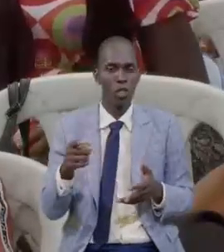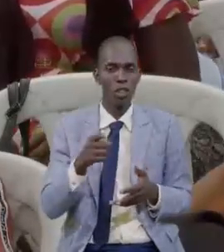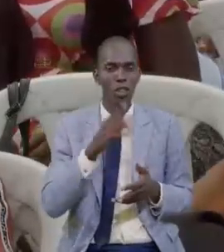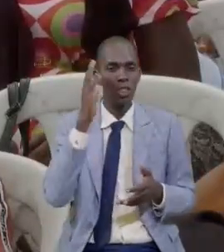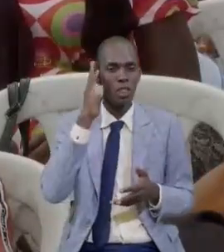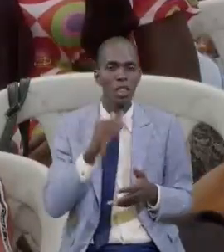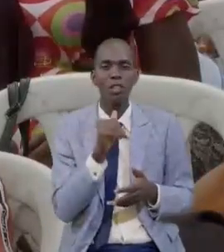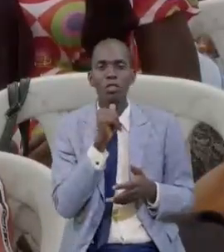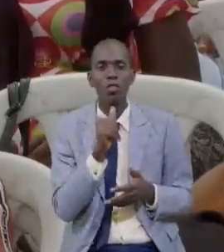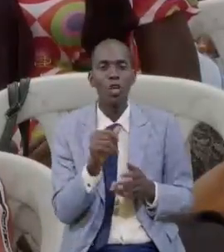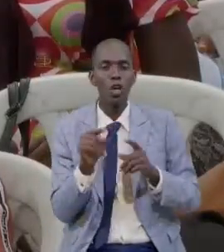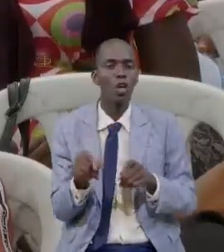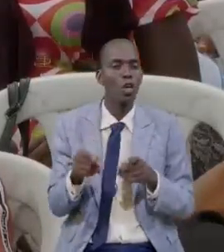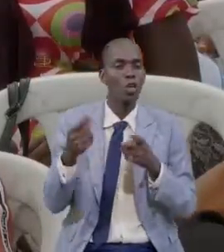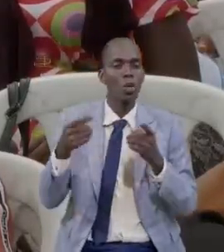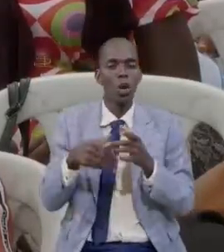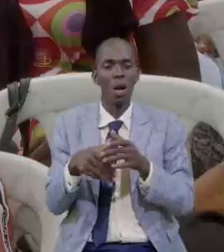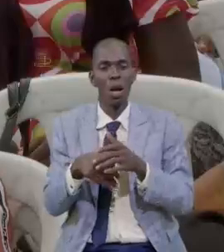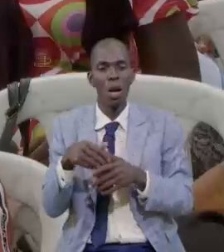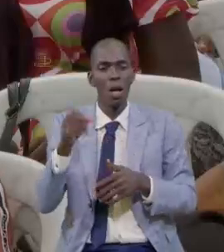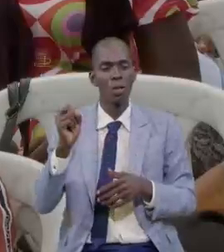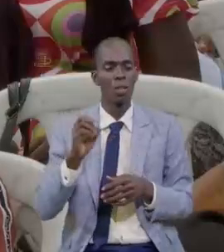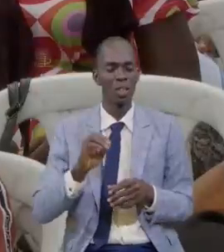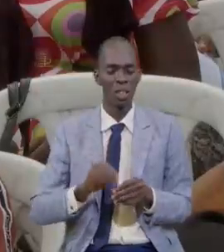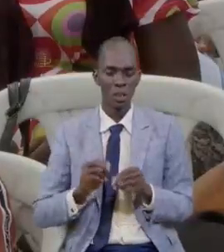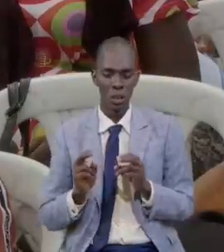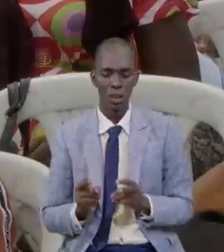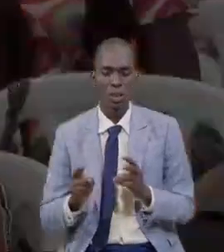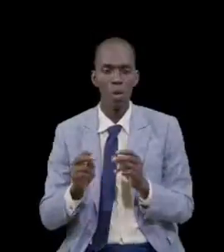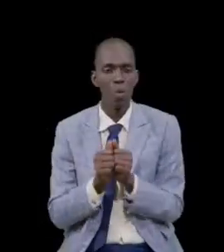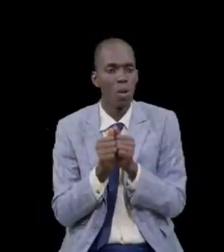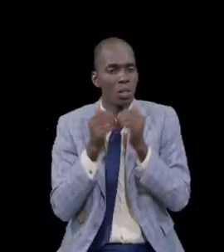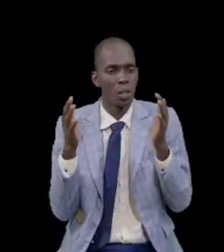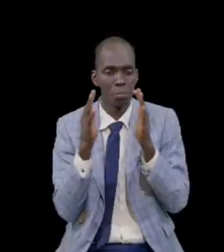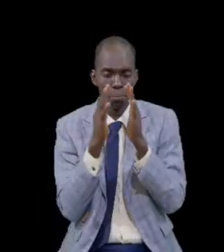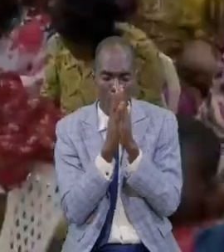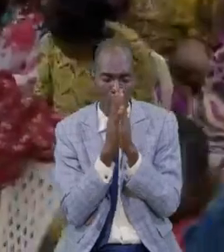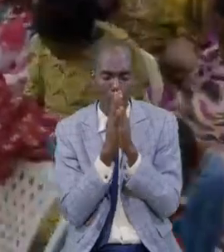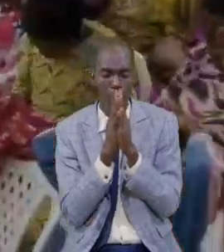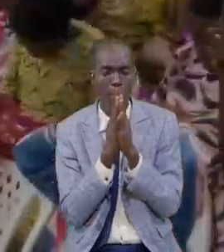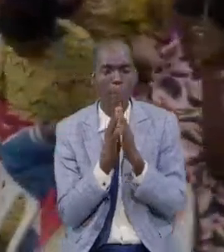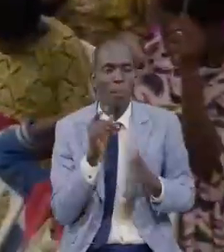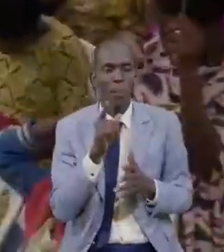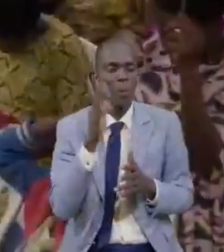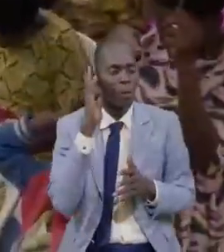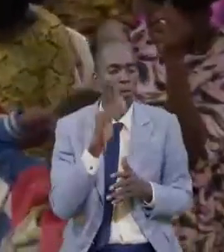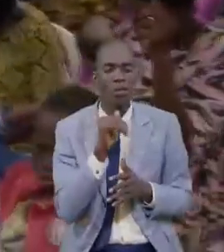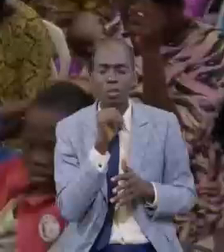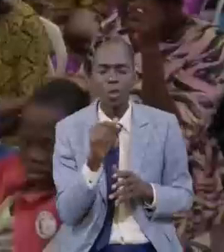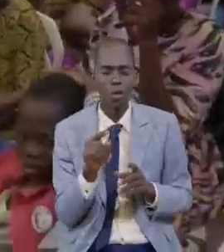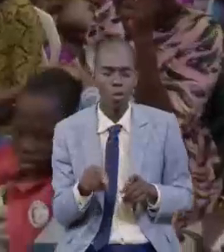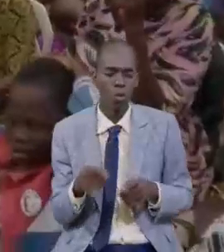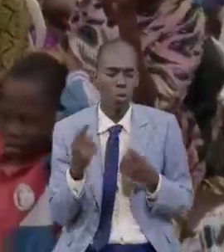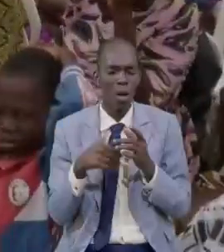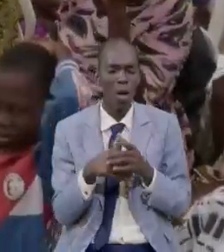out with haste without prayer. Ye shall not go out with haste